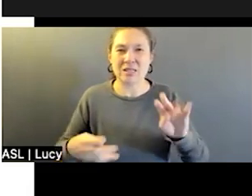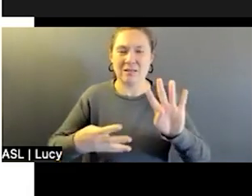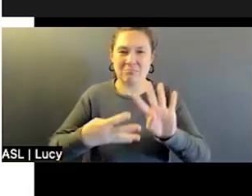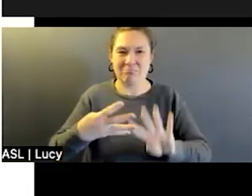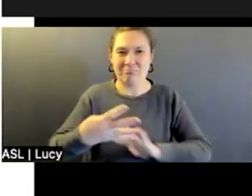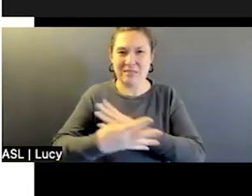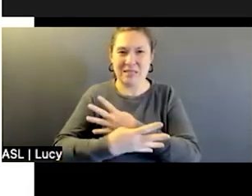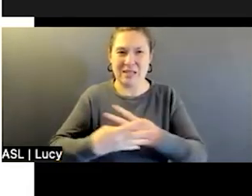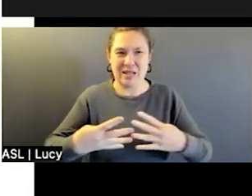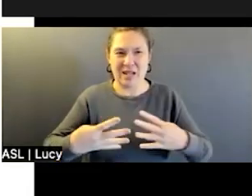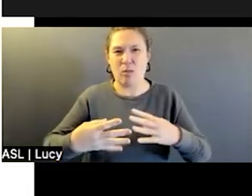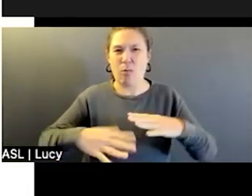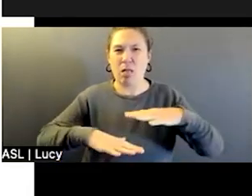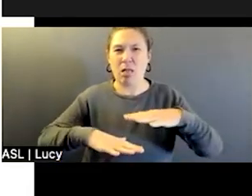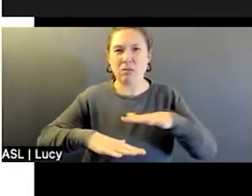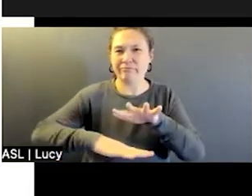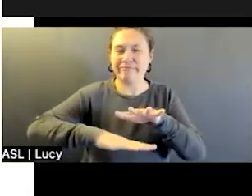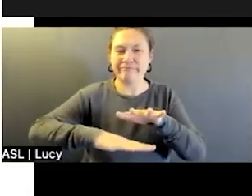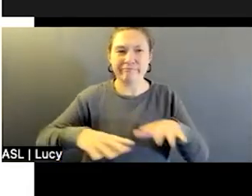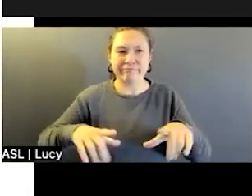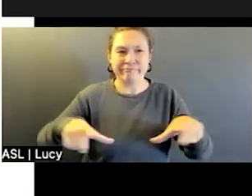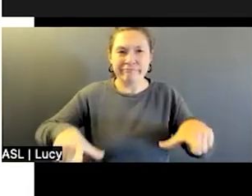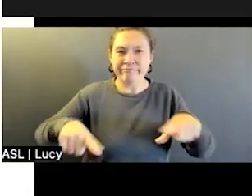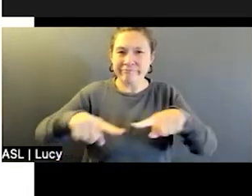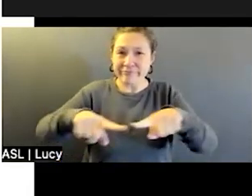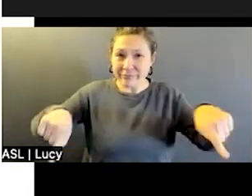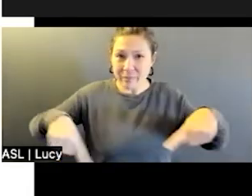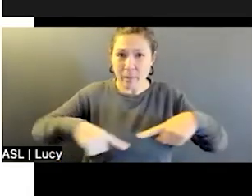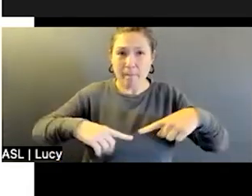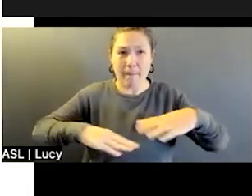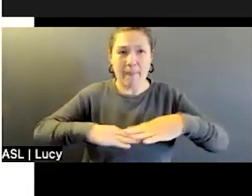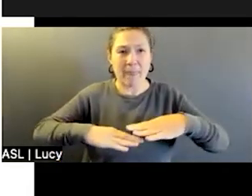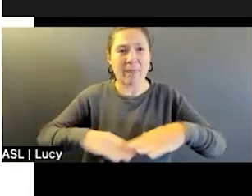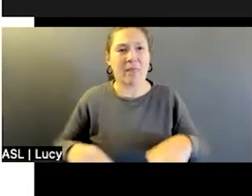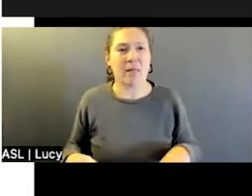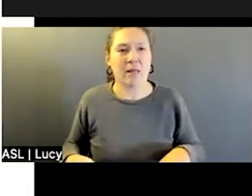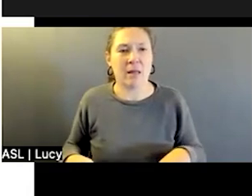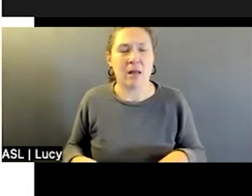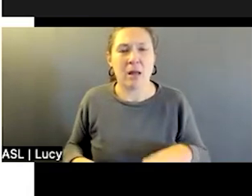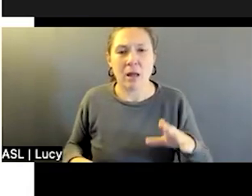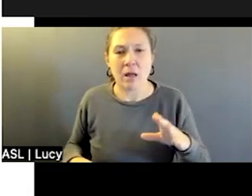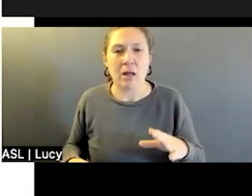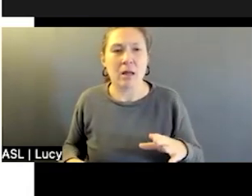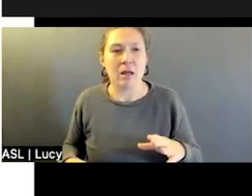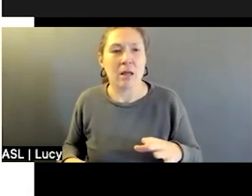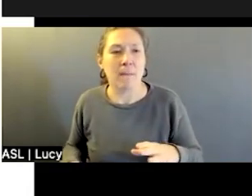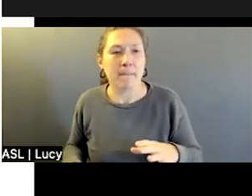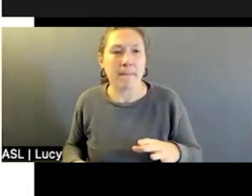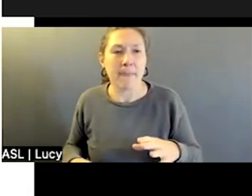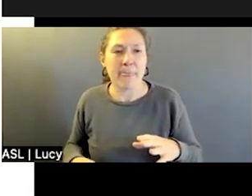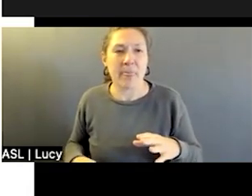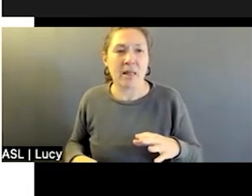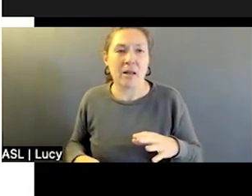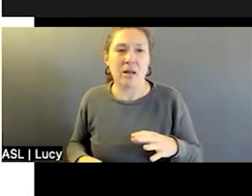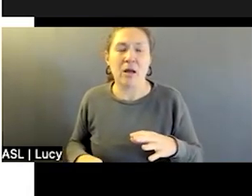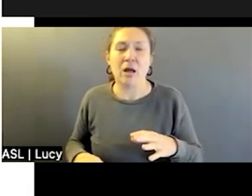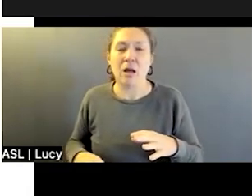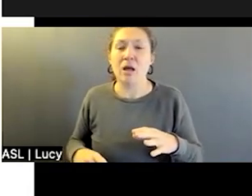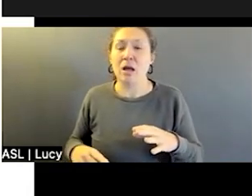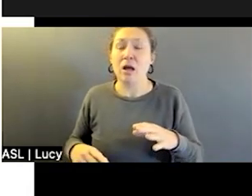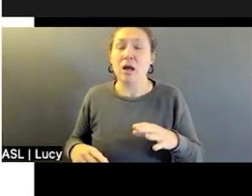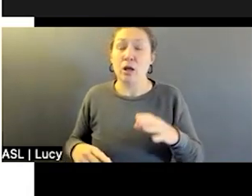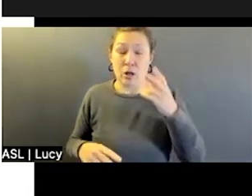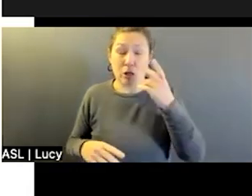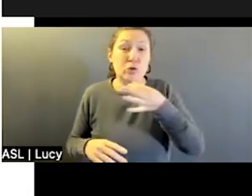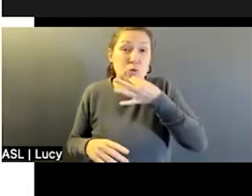find on Scopus and Scholar, it will be out in a few days, an article I wrote with engineer